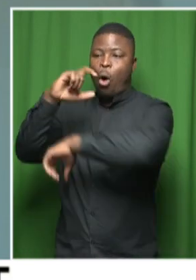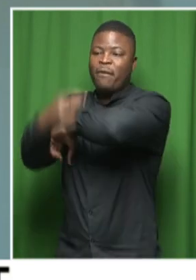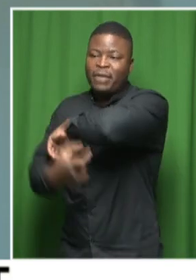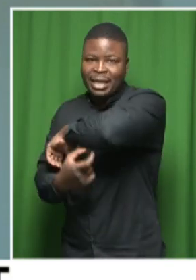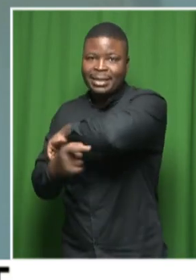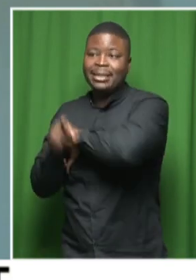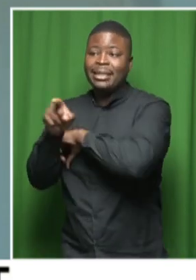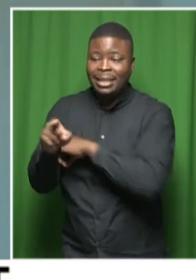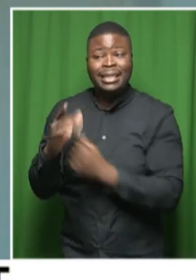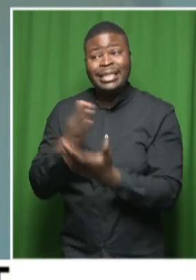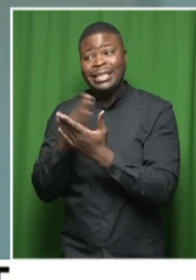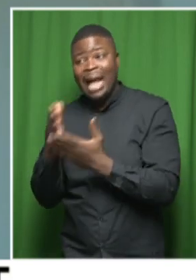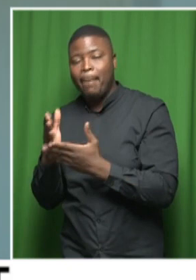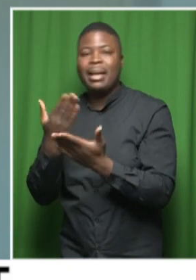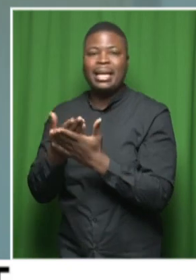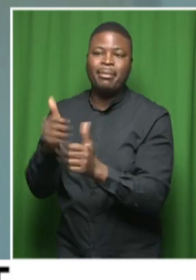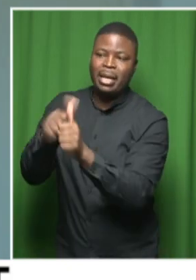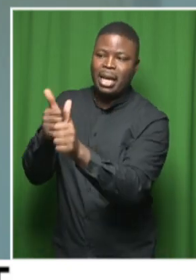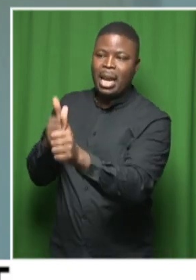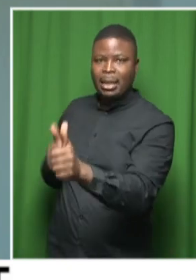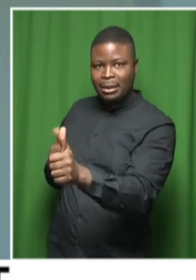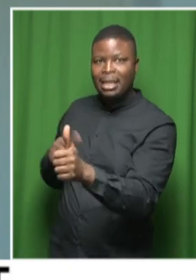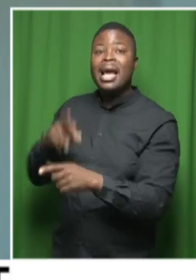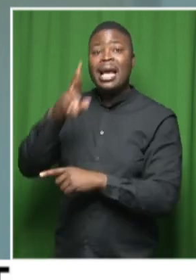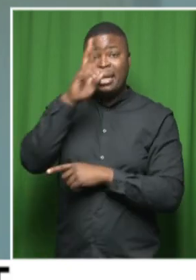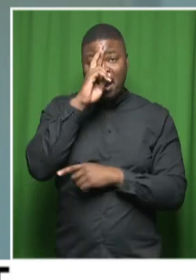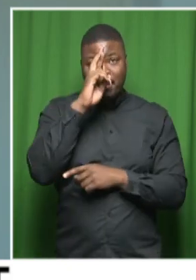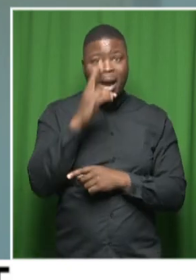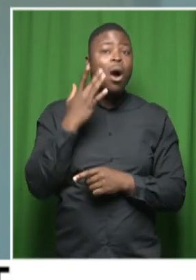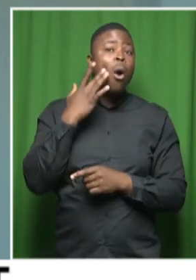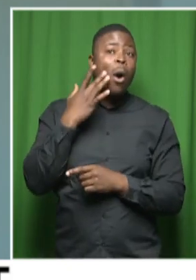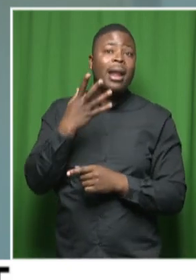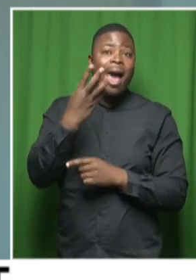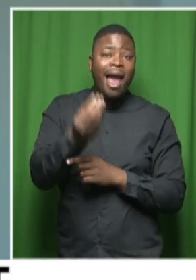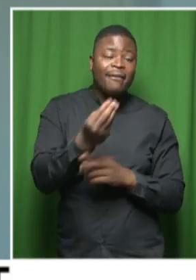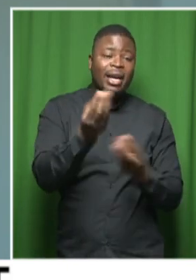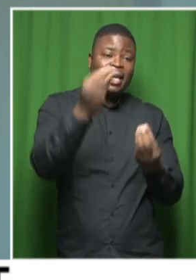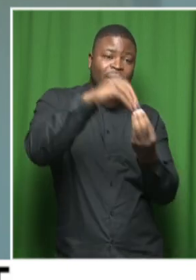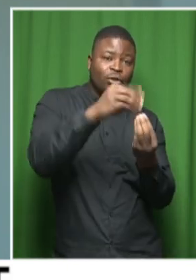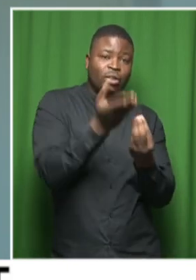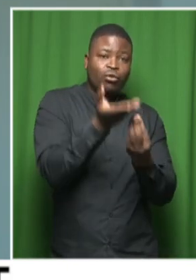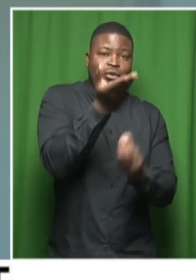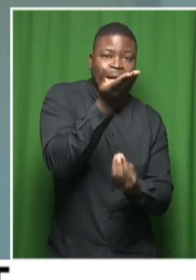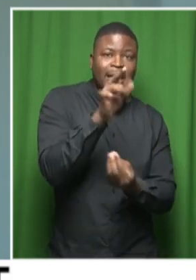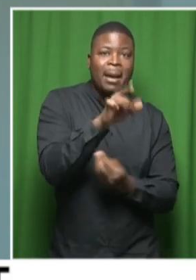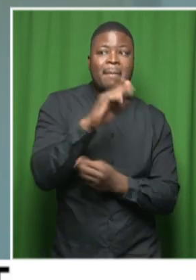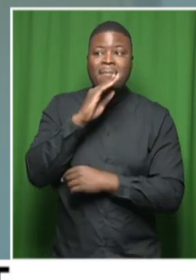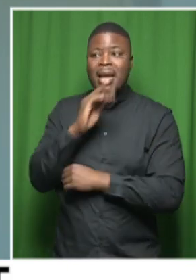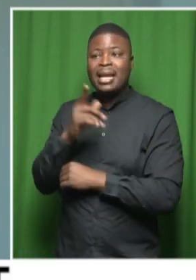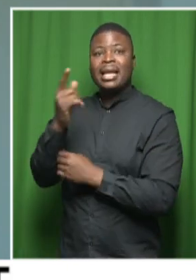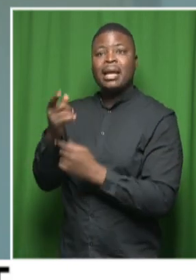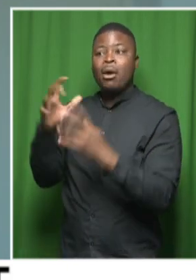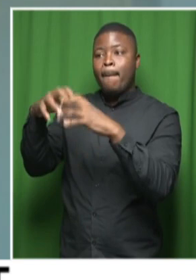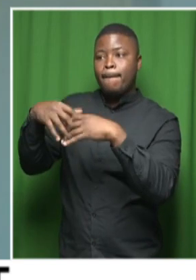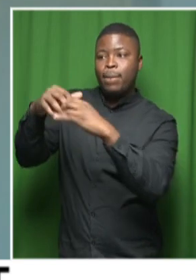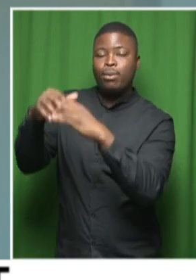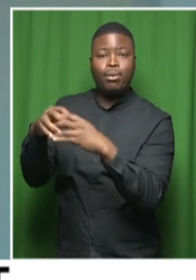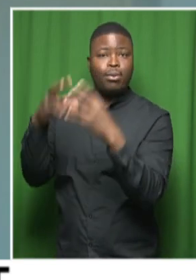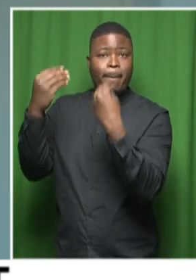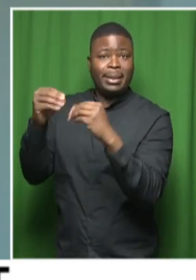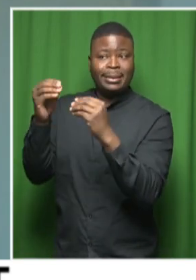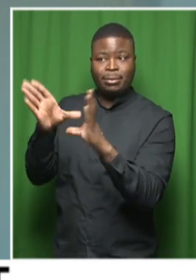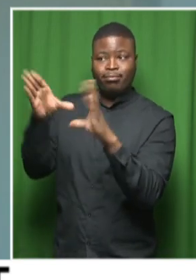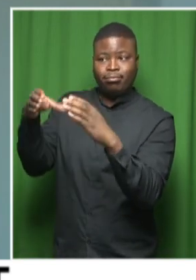be delayed because interest rate increases lead to increase of capital cost in the economy. And it means